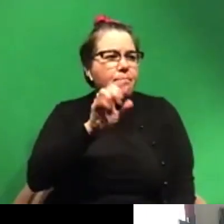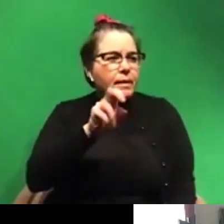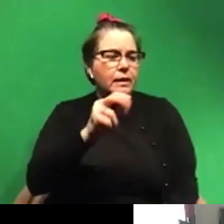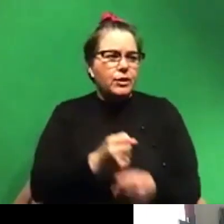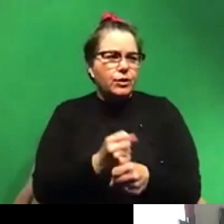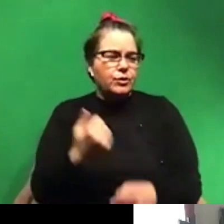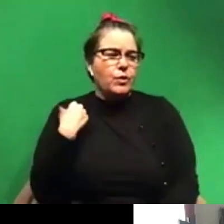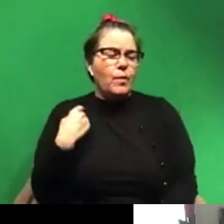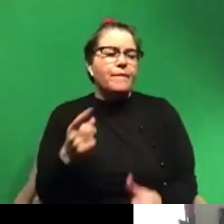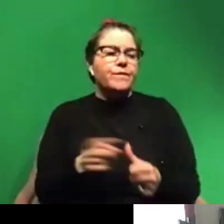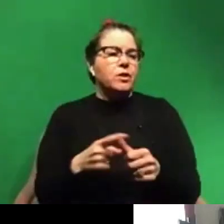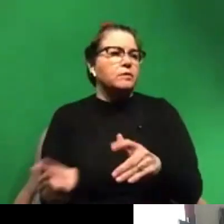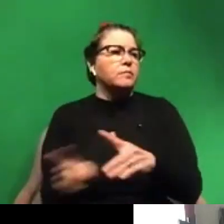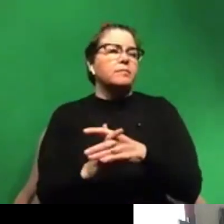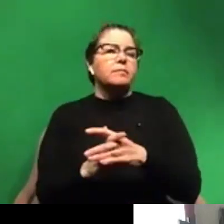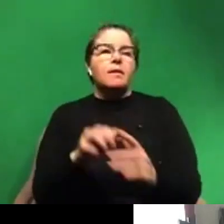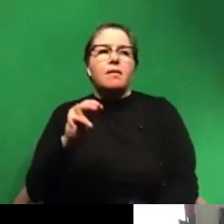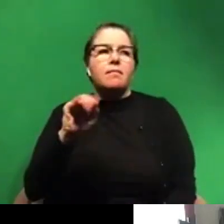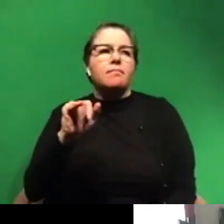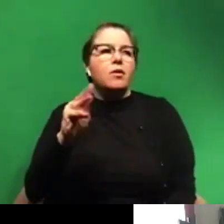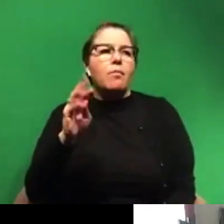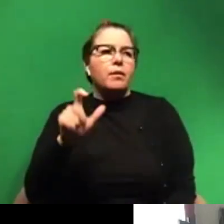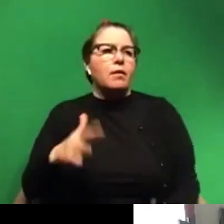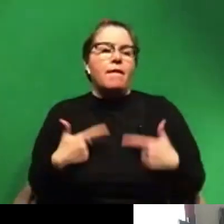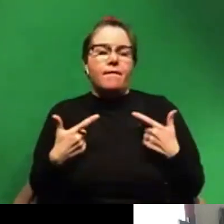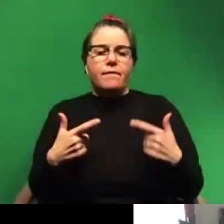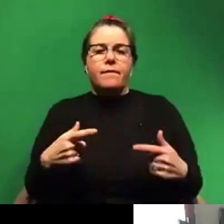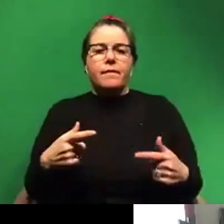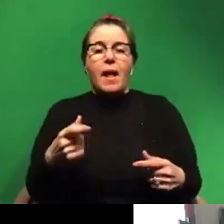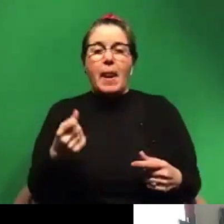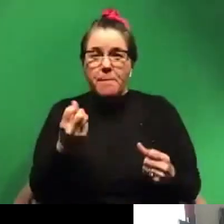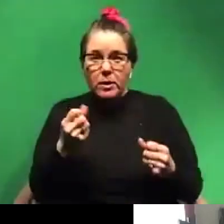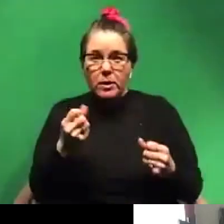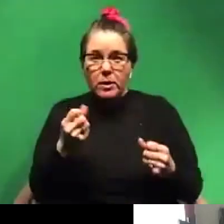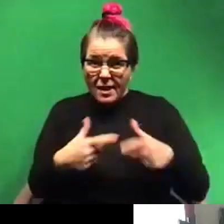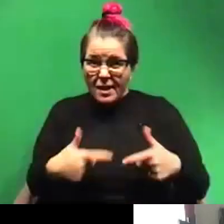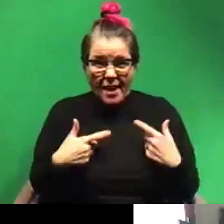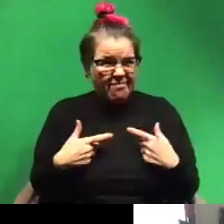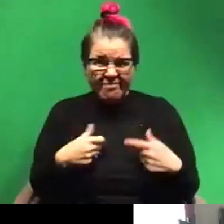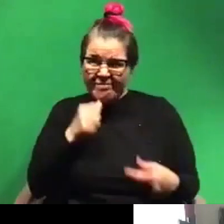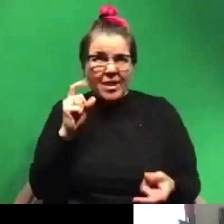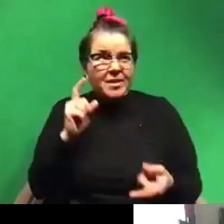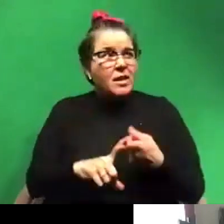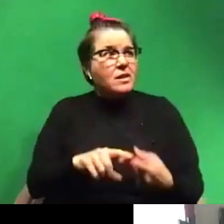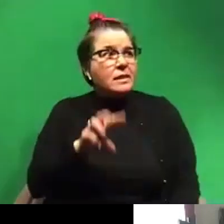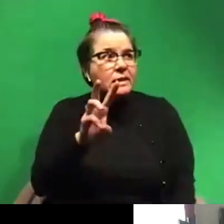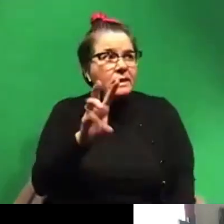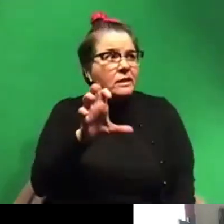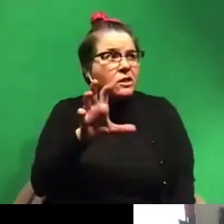first microbial life. And then we didn't get even multicellular life until I think 600